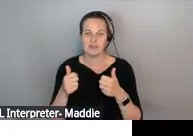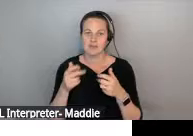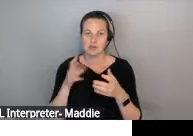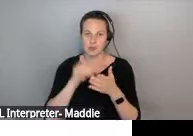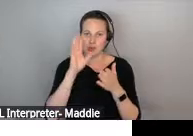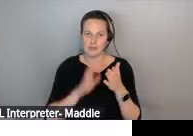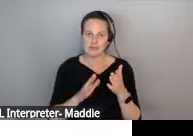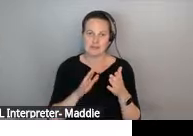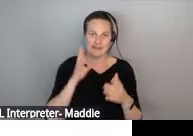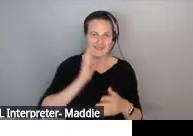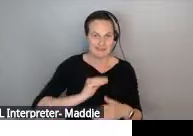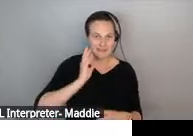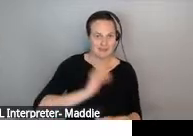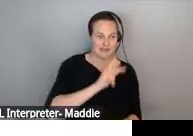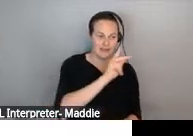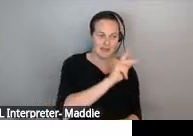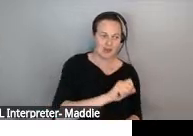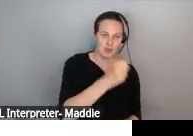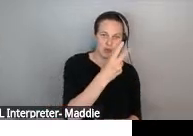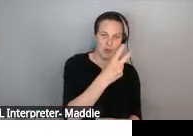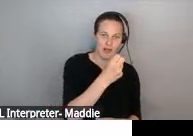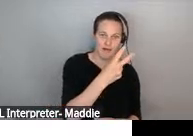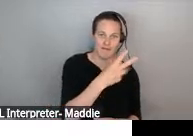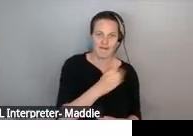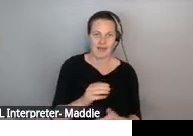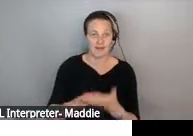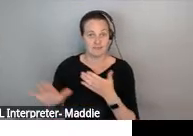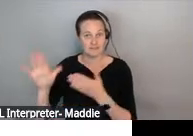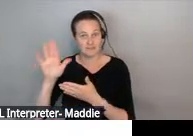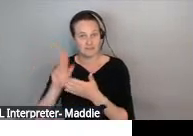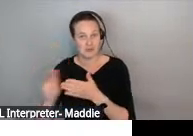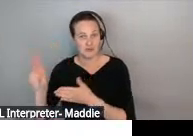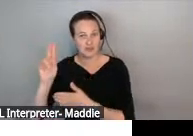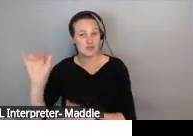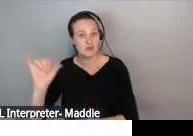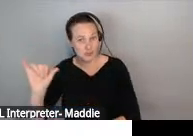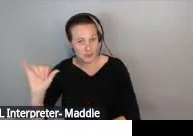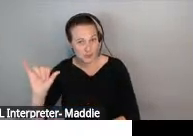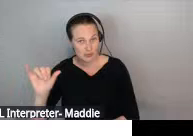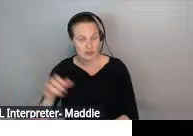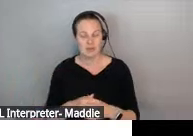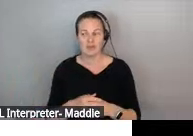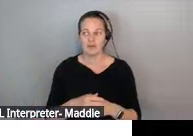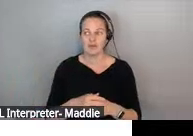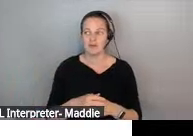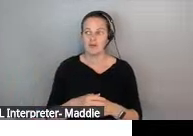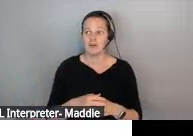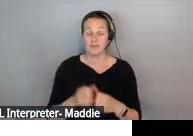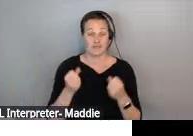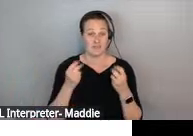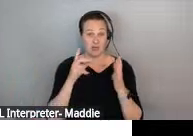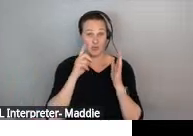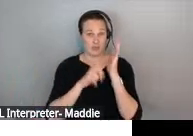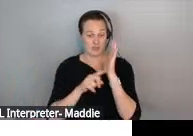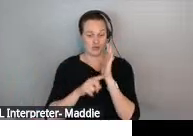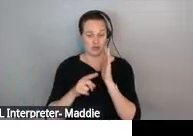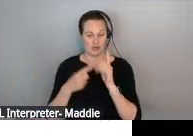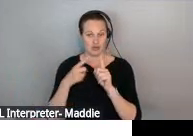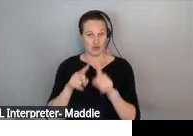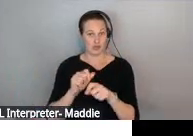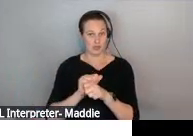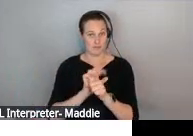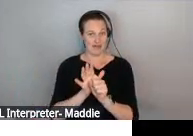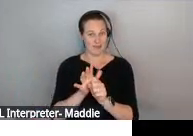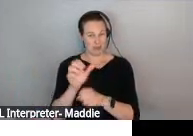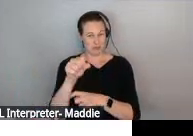through 12 and in higher ed. And we want to emphasize that even though a lot of the research was during the pandemic, we